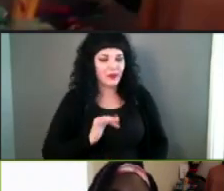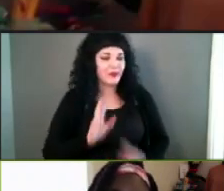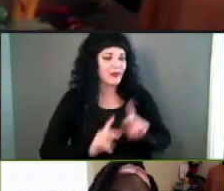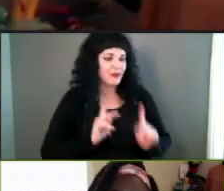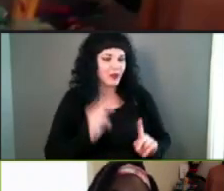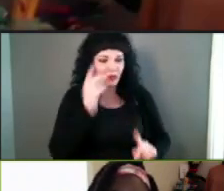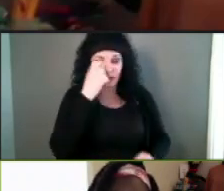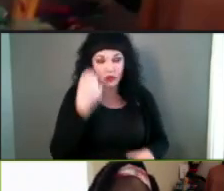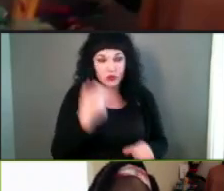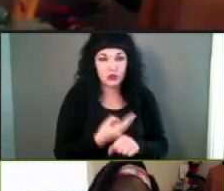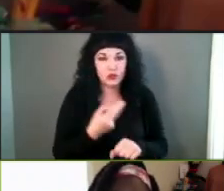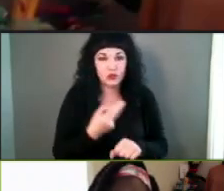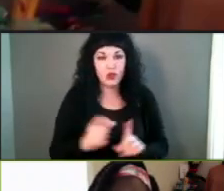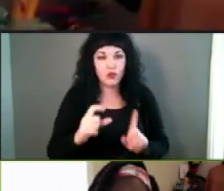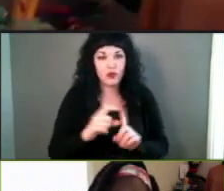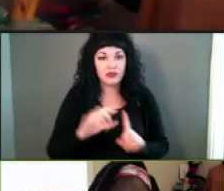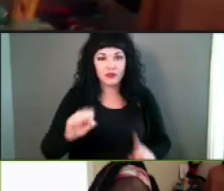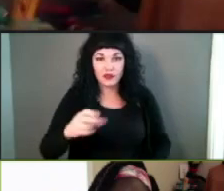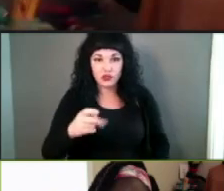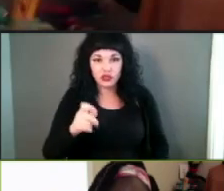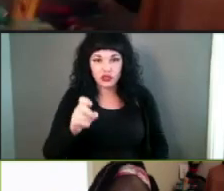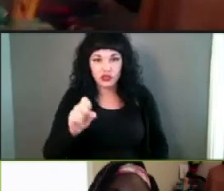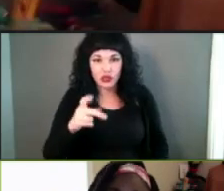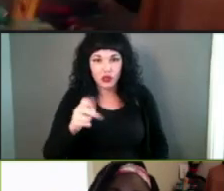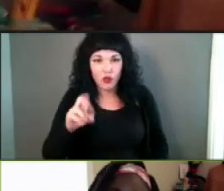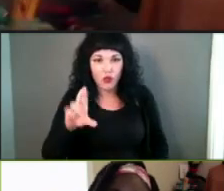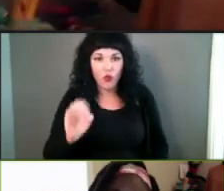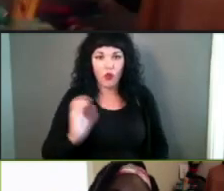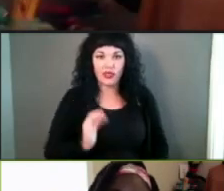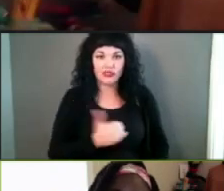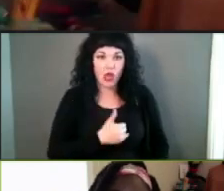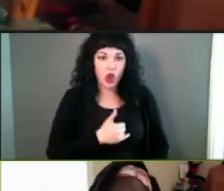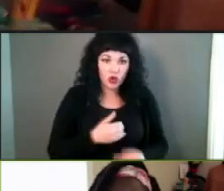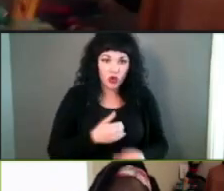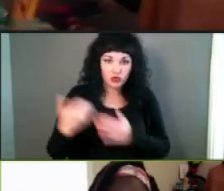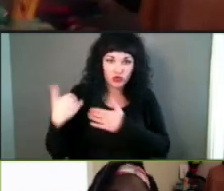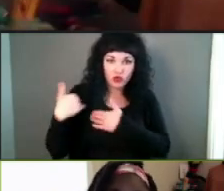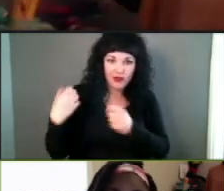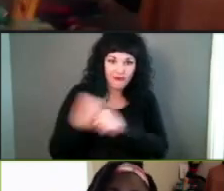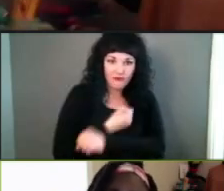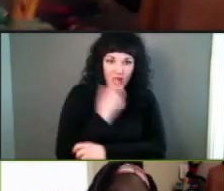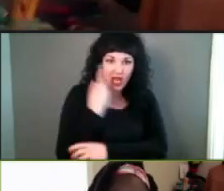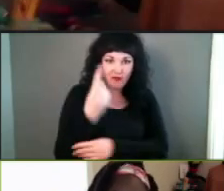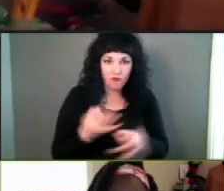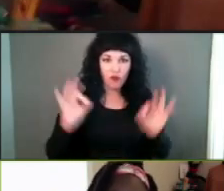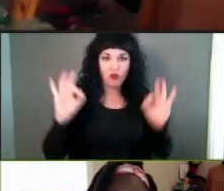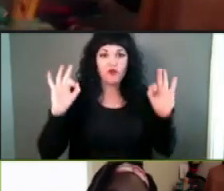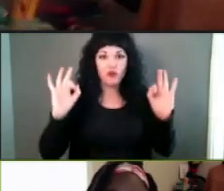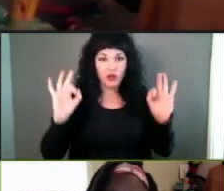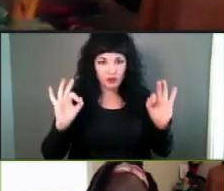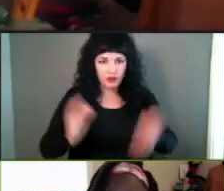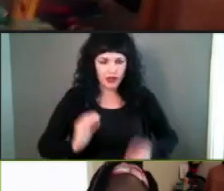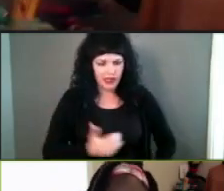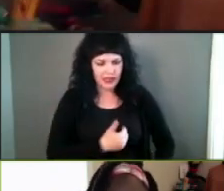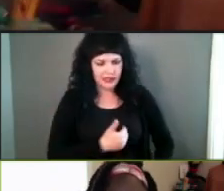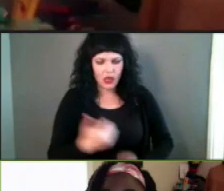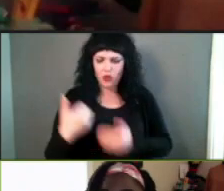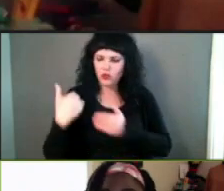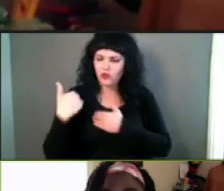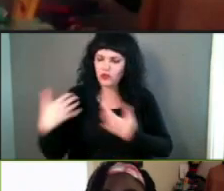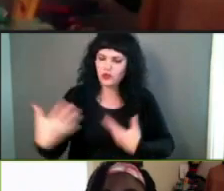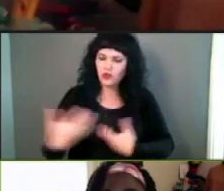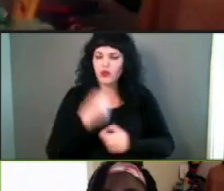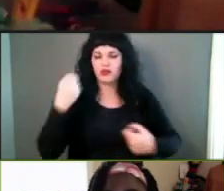it is our duty to fight for our freedom. It is our duty to win. We must love each other and support each other. We